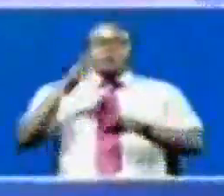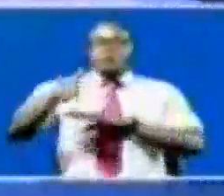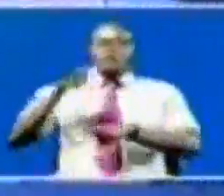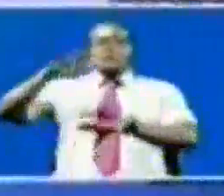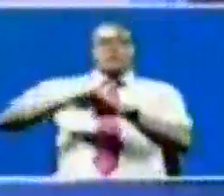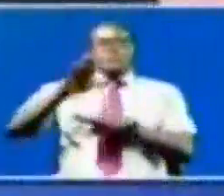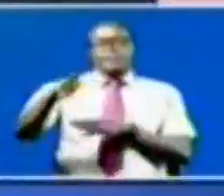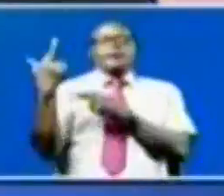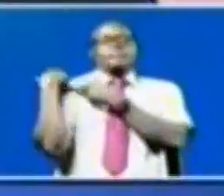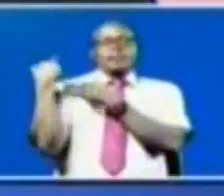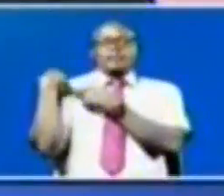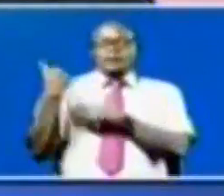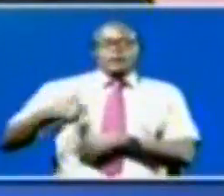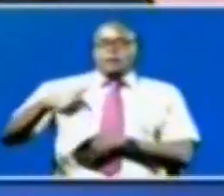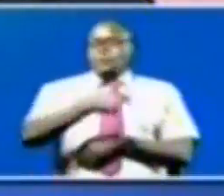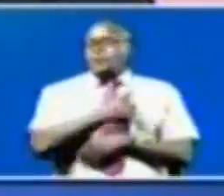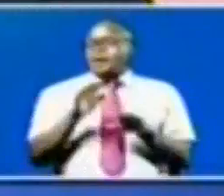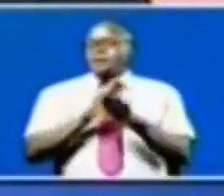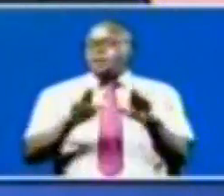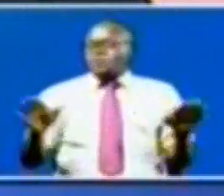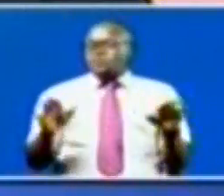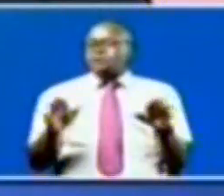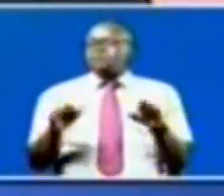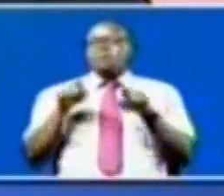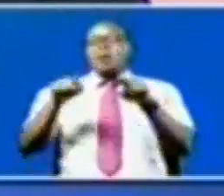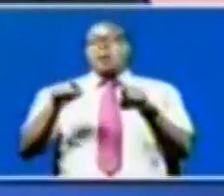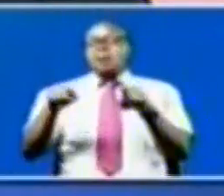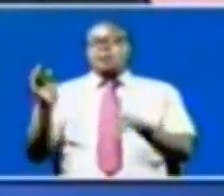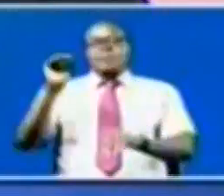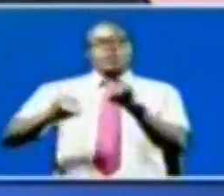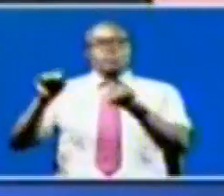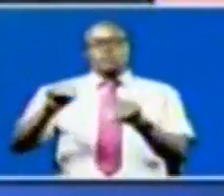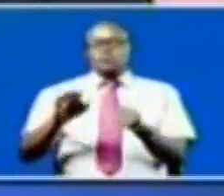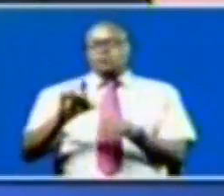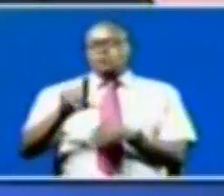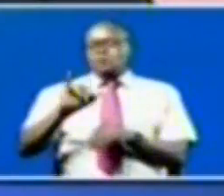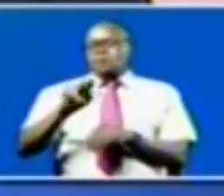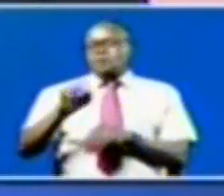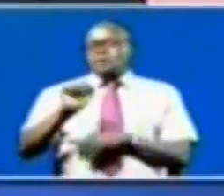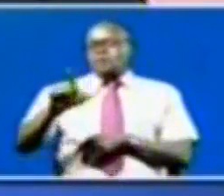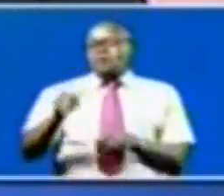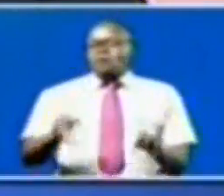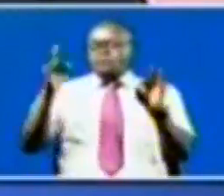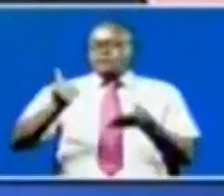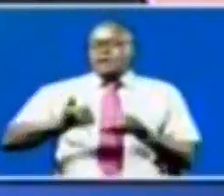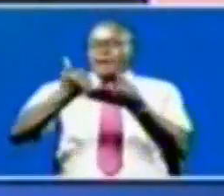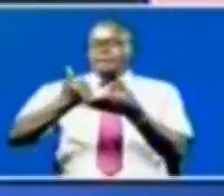their mandates. We are not in any way belittling the contribution the clinical officers have on the